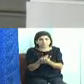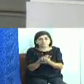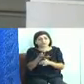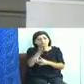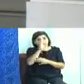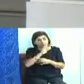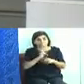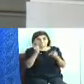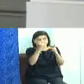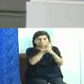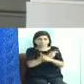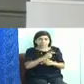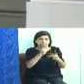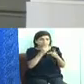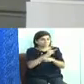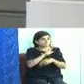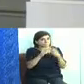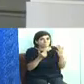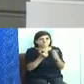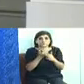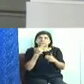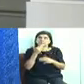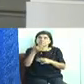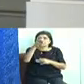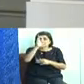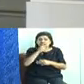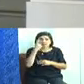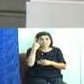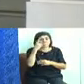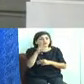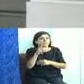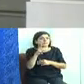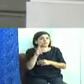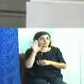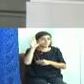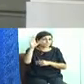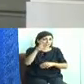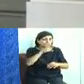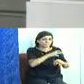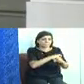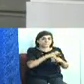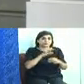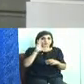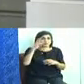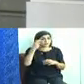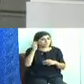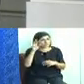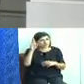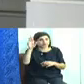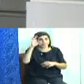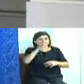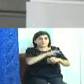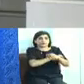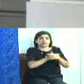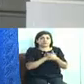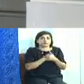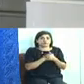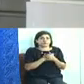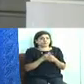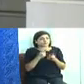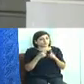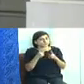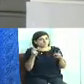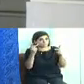God multiplies it all. Thank God for His power, her power, to